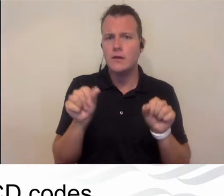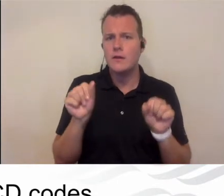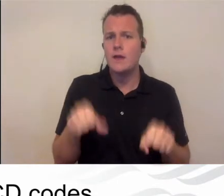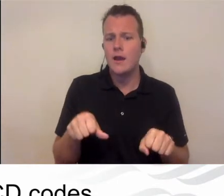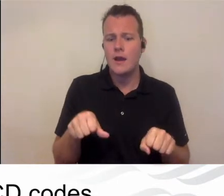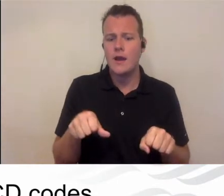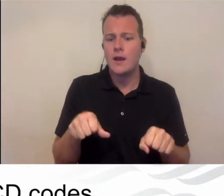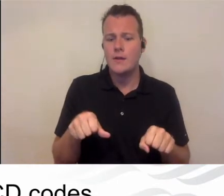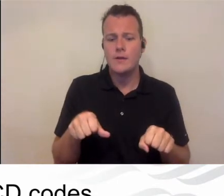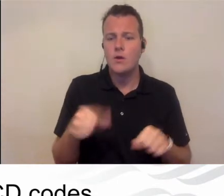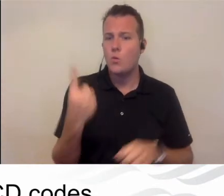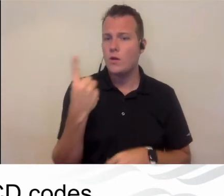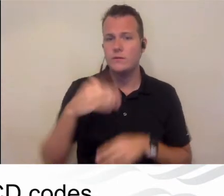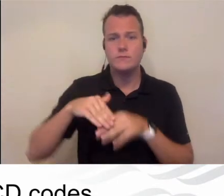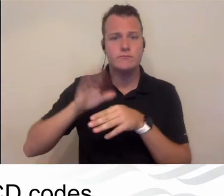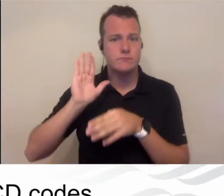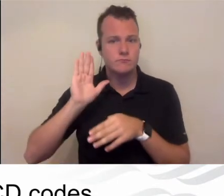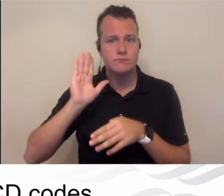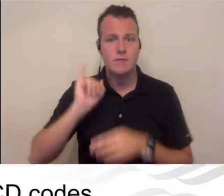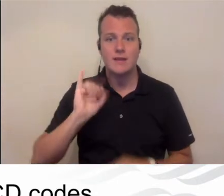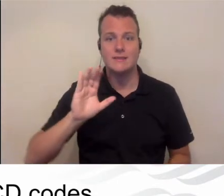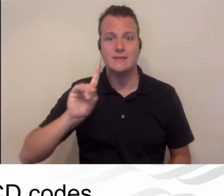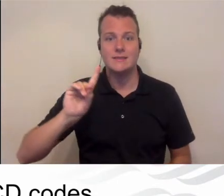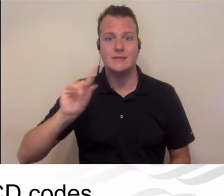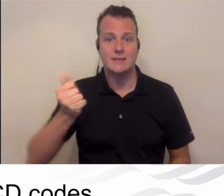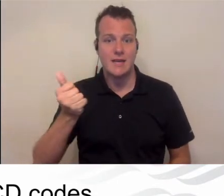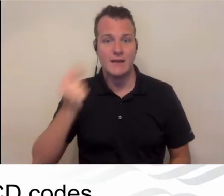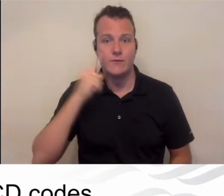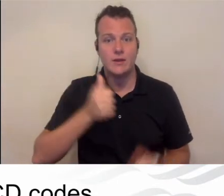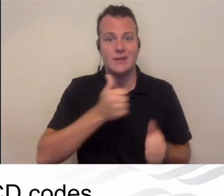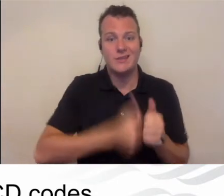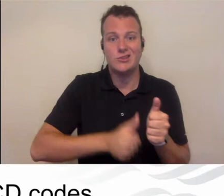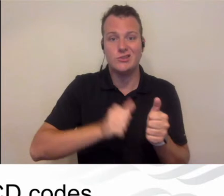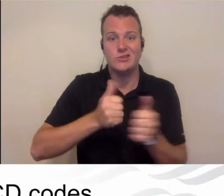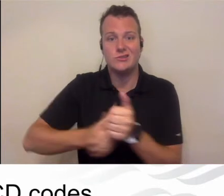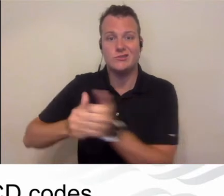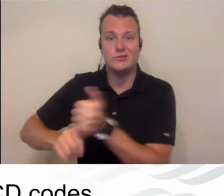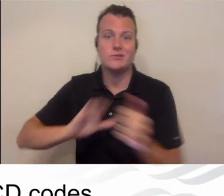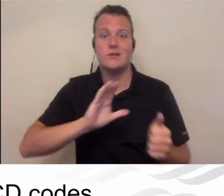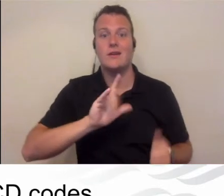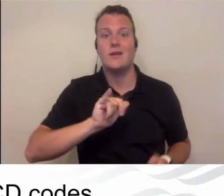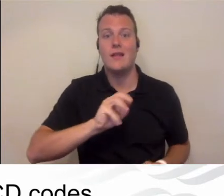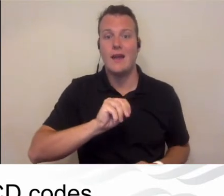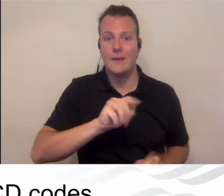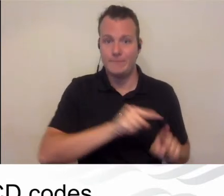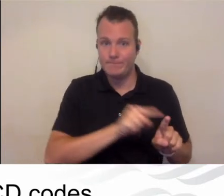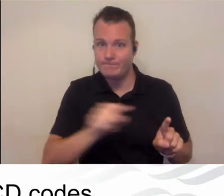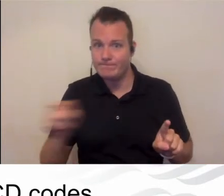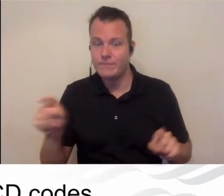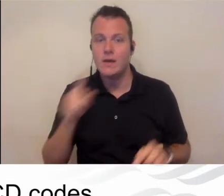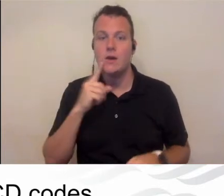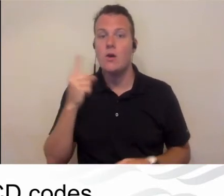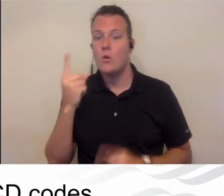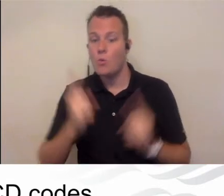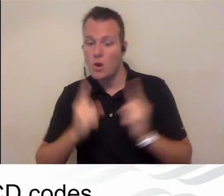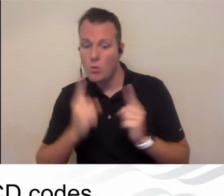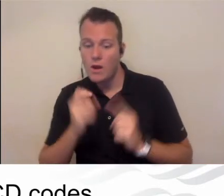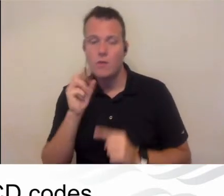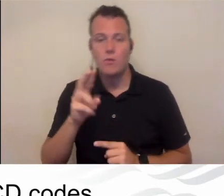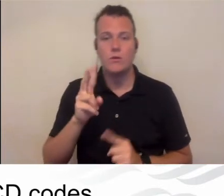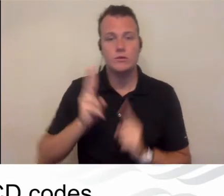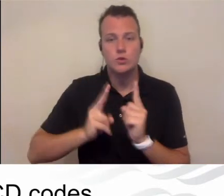just 1 minimum of an ICD-10 for each claim. So it's 1 in 1, or it could be 2 in